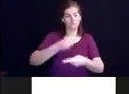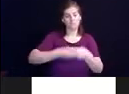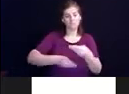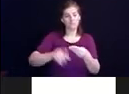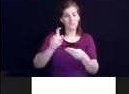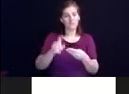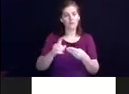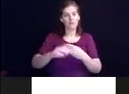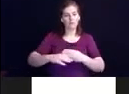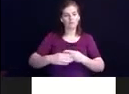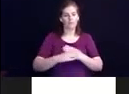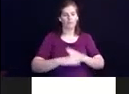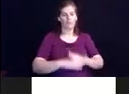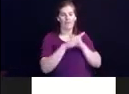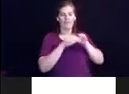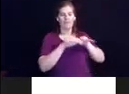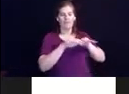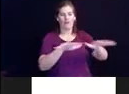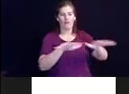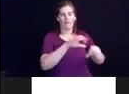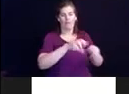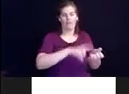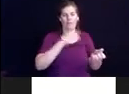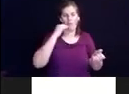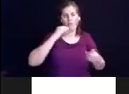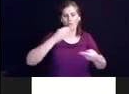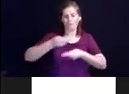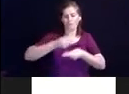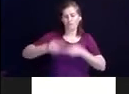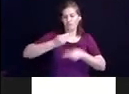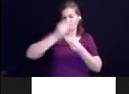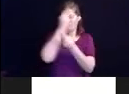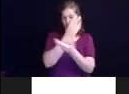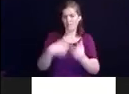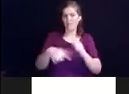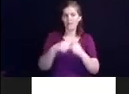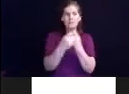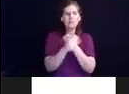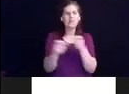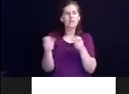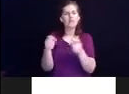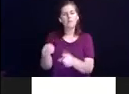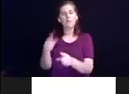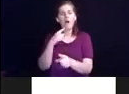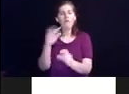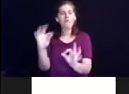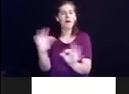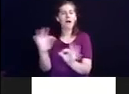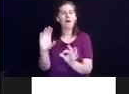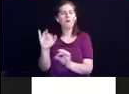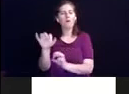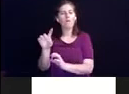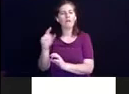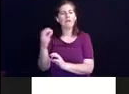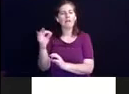spread of COVID-19 within the nursing home and to safely manage residents with mild COVID-19 who may have elected not